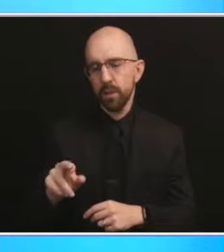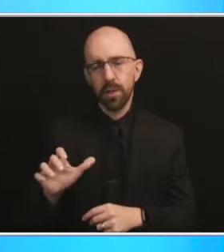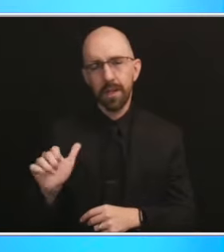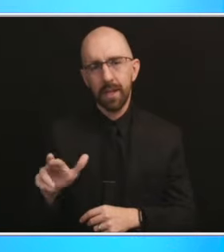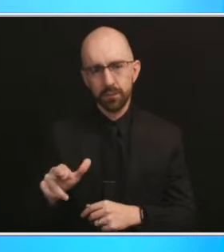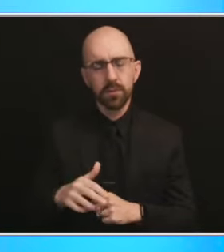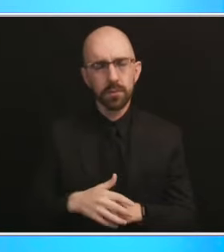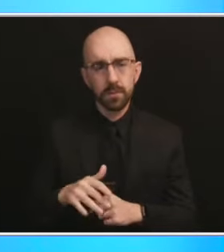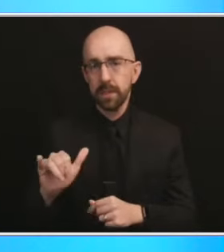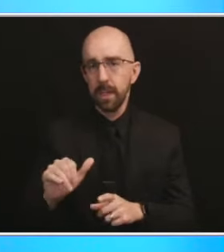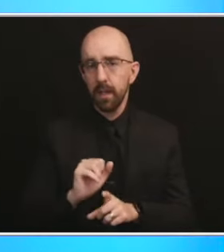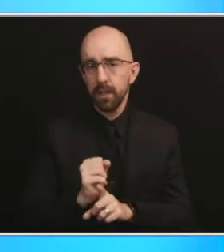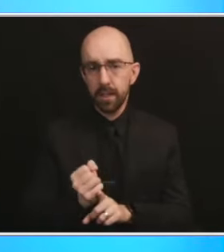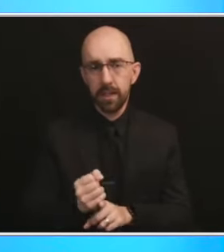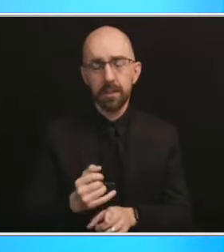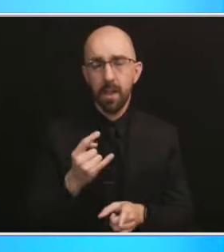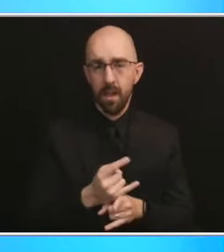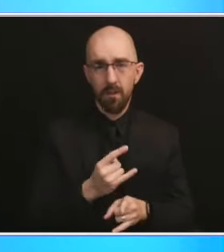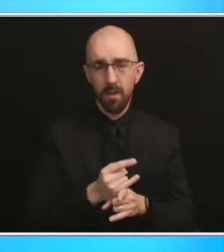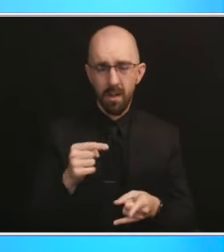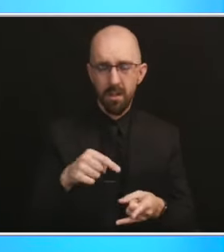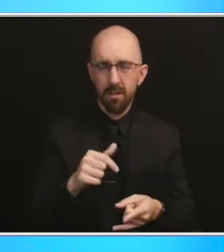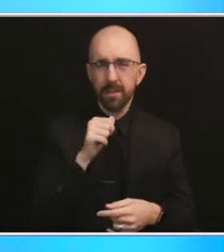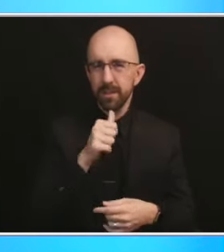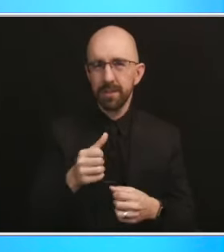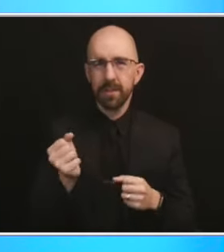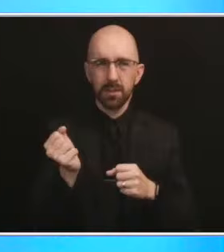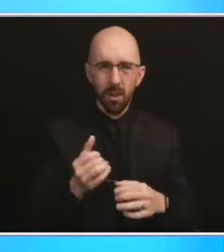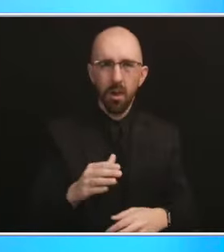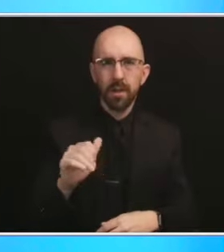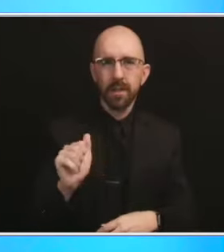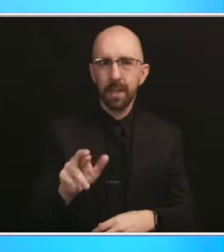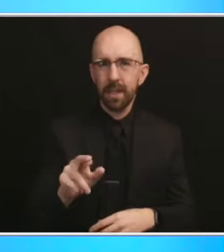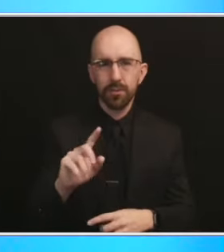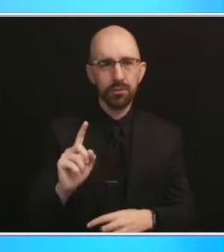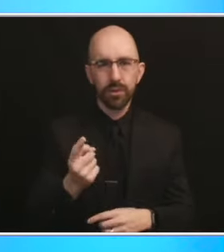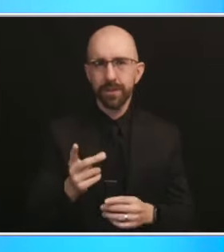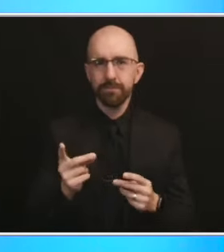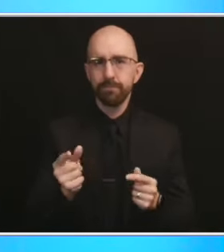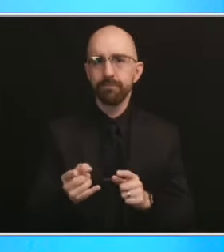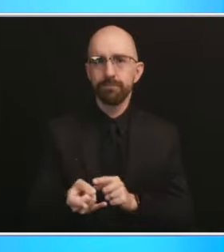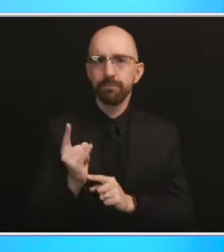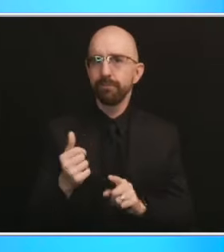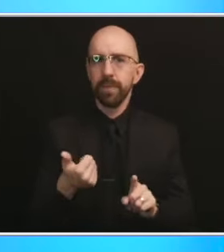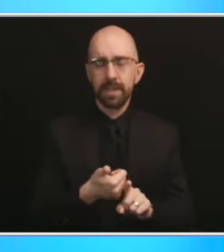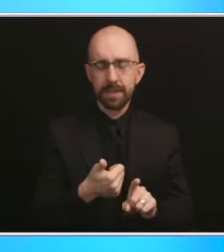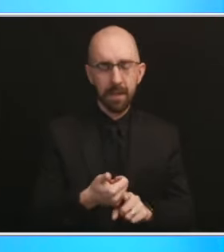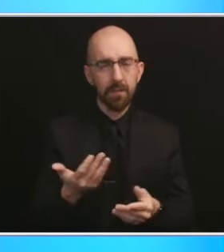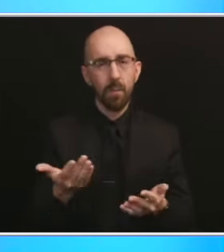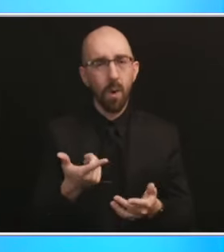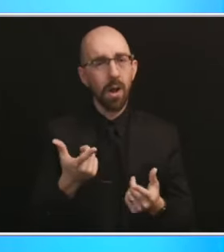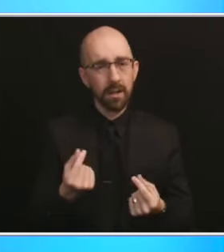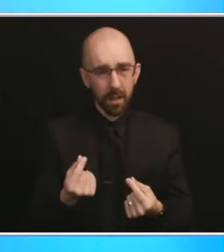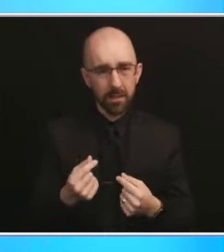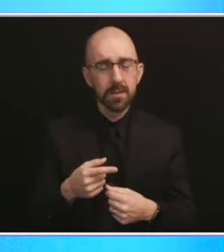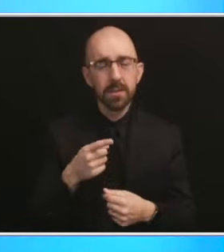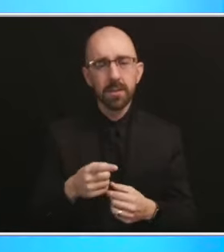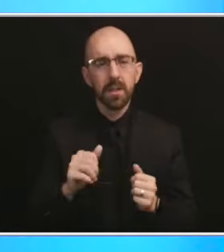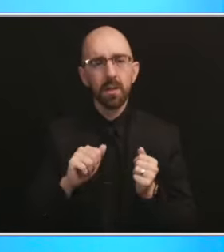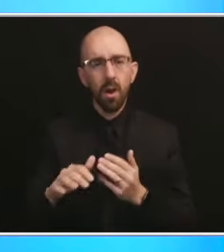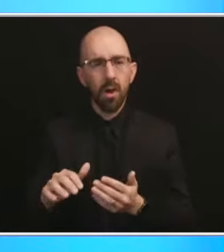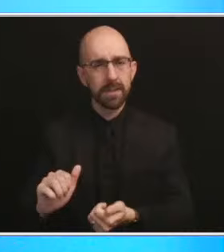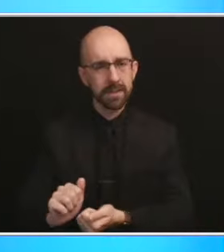the alcohol doesn't cause cancer just immediately by itself. What alcohol does is it causes damage to